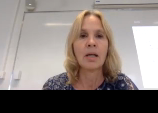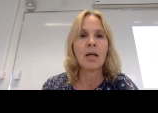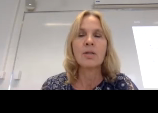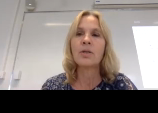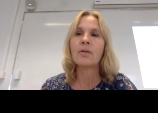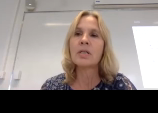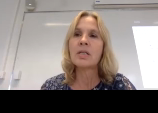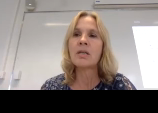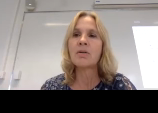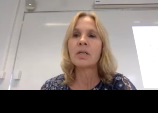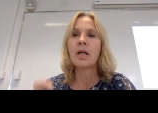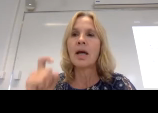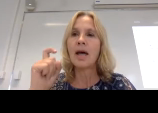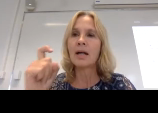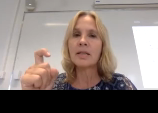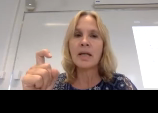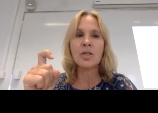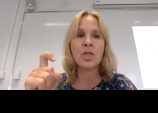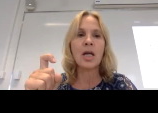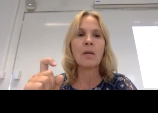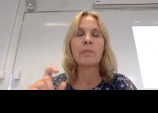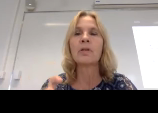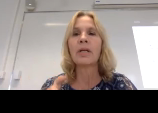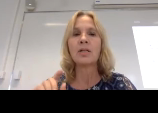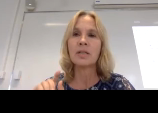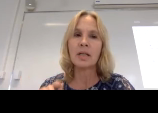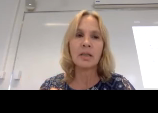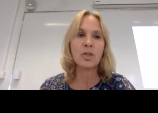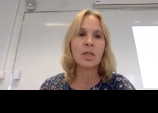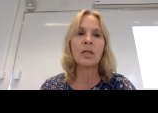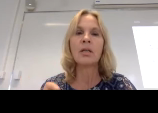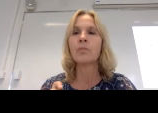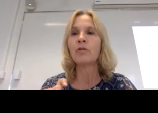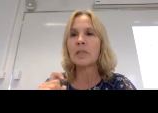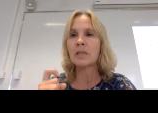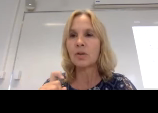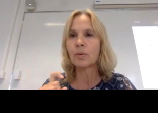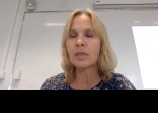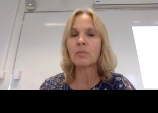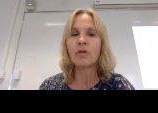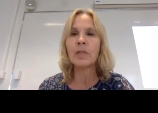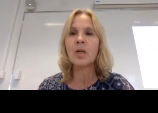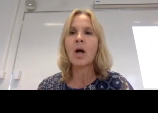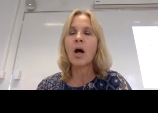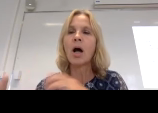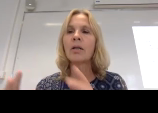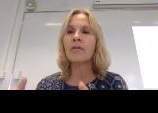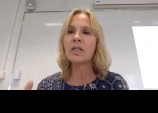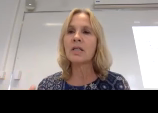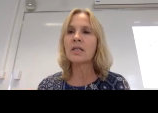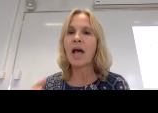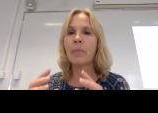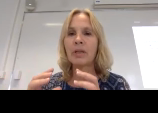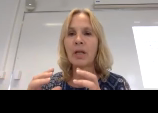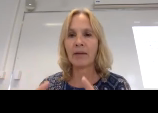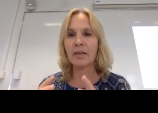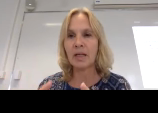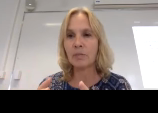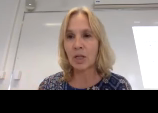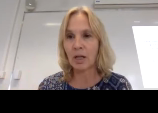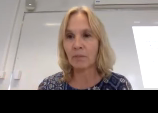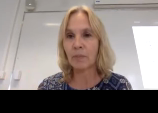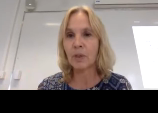Okay. So you can see there's an X hand shape, the location is at the chin, the movement is a twisting movement. All of these things happen